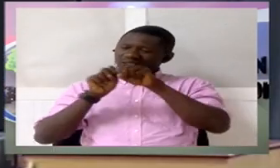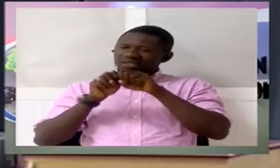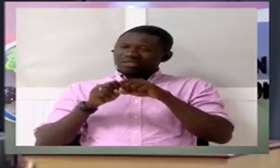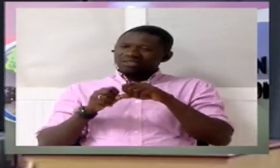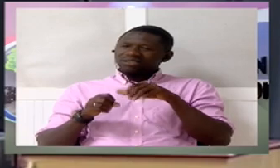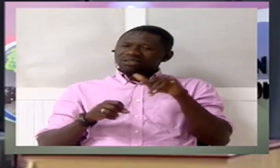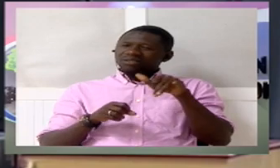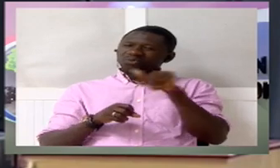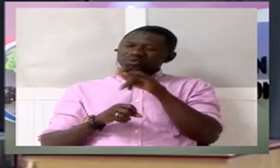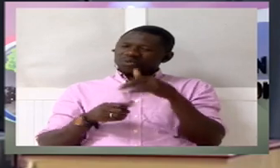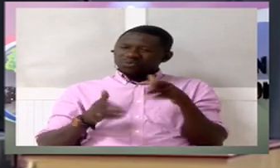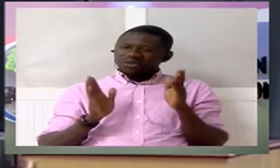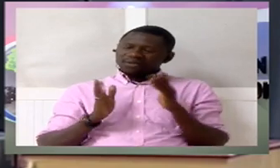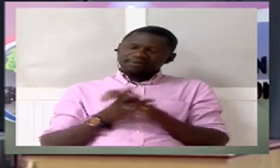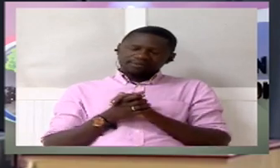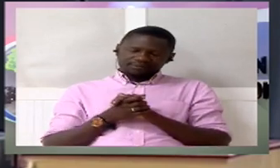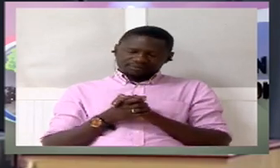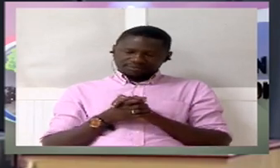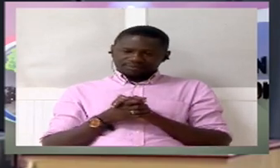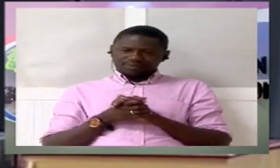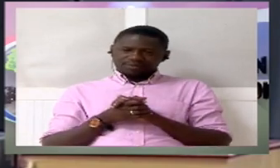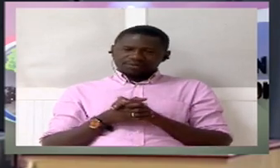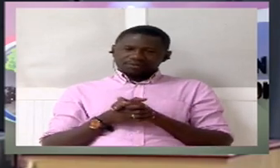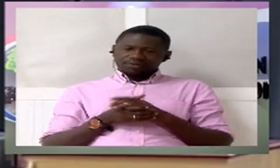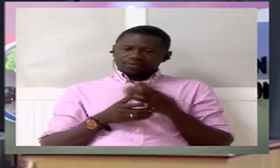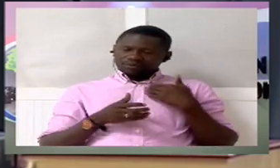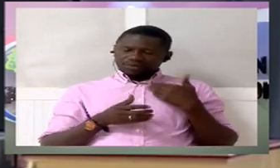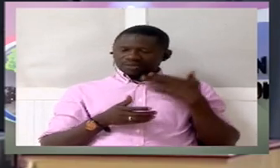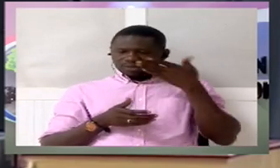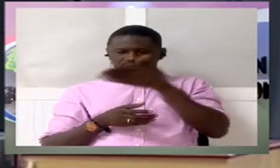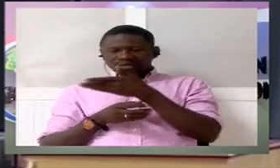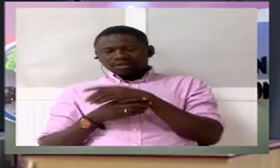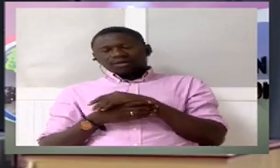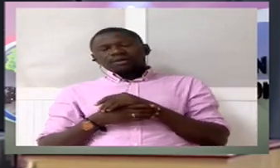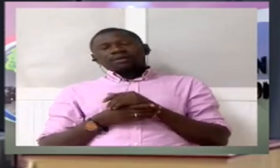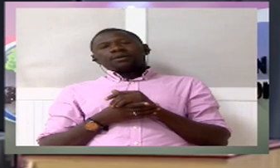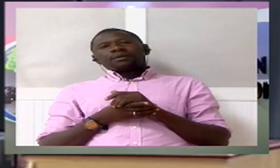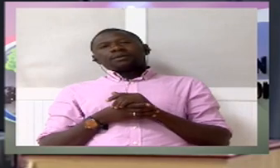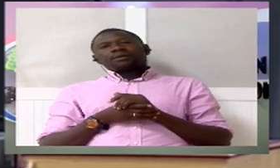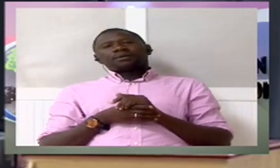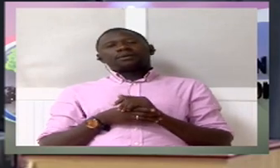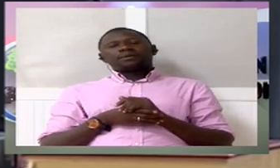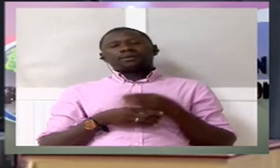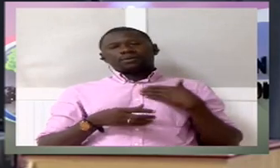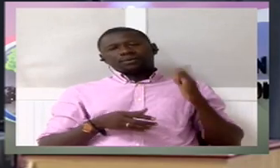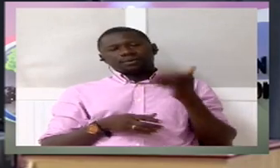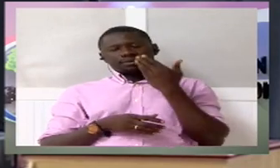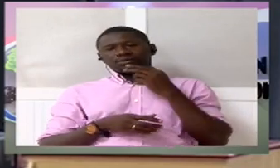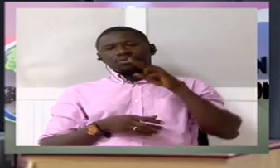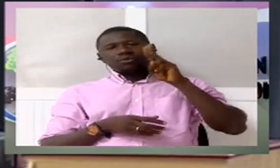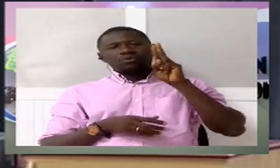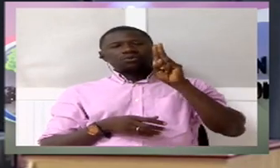Senegal, Brin Tata J. When I got to Senegal, I went to Ndata UN. HCR. I went